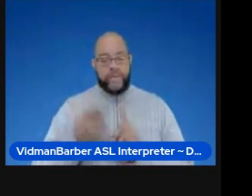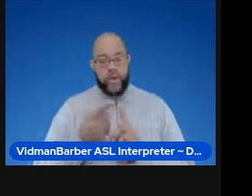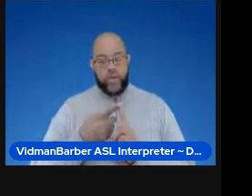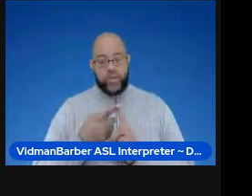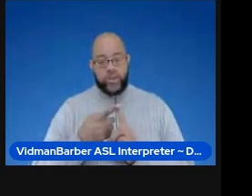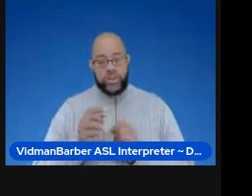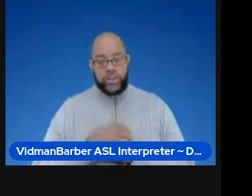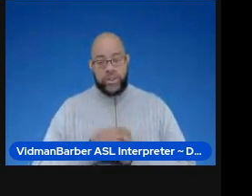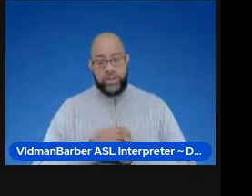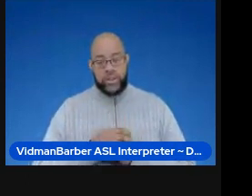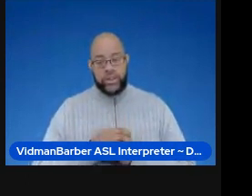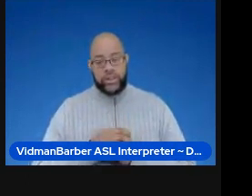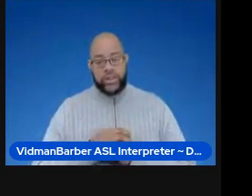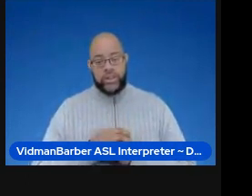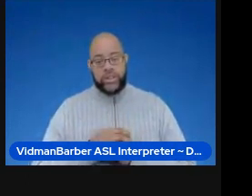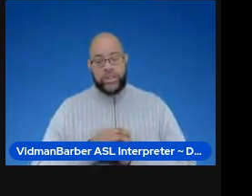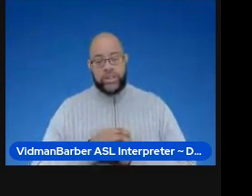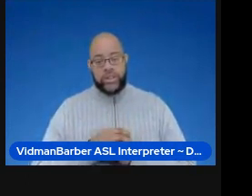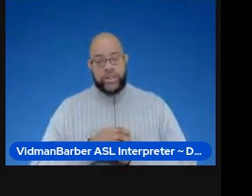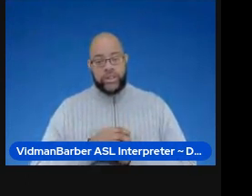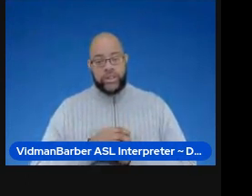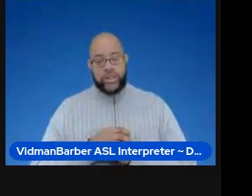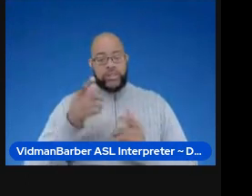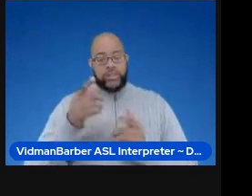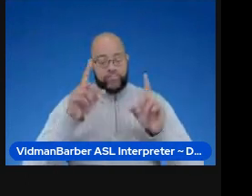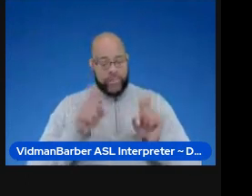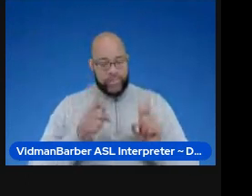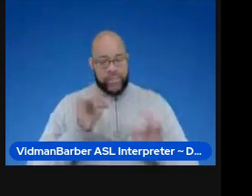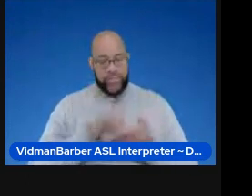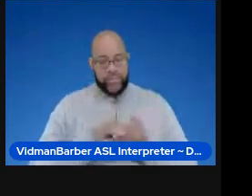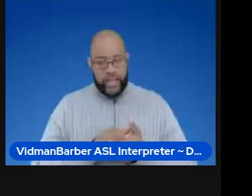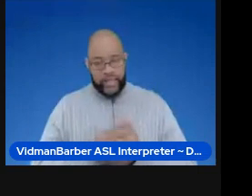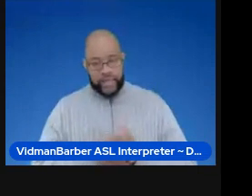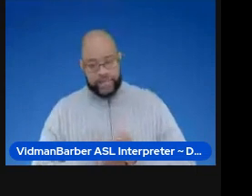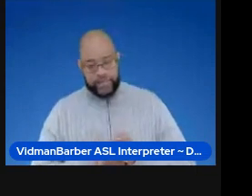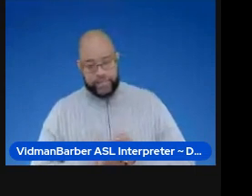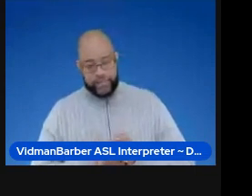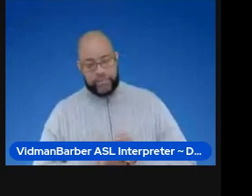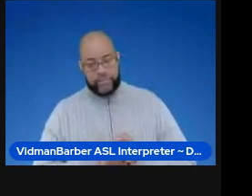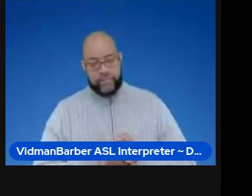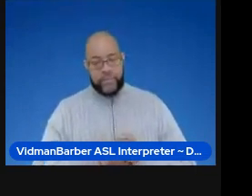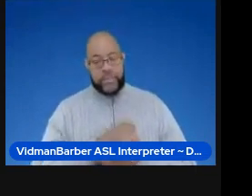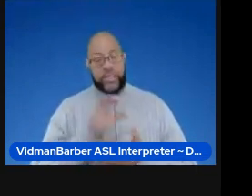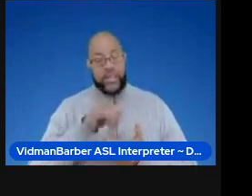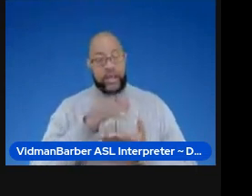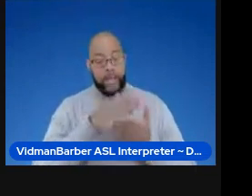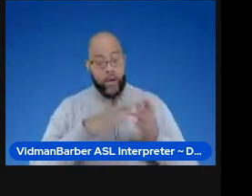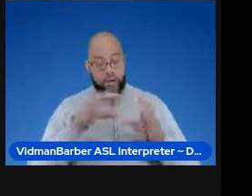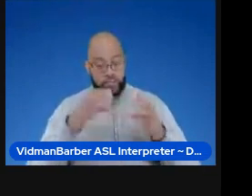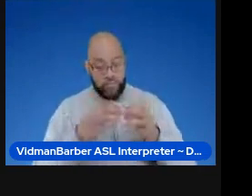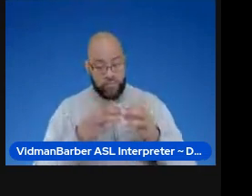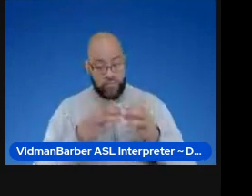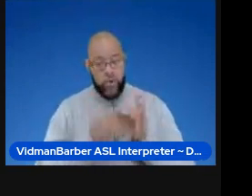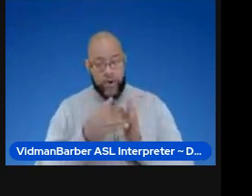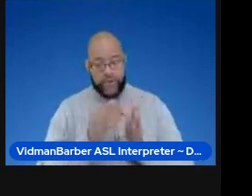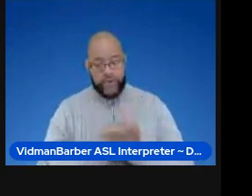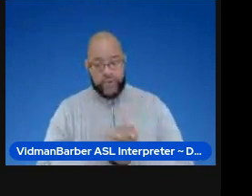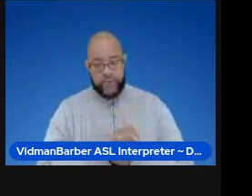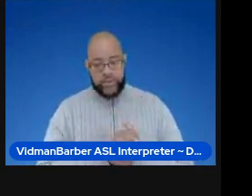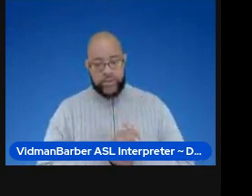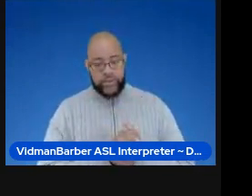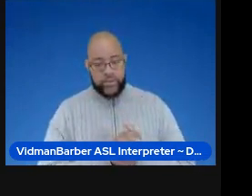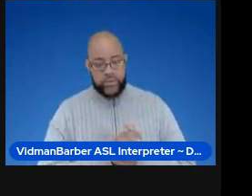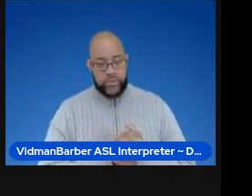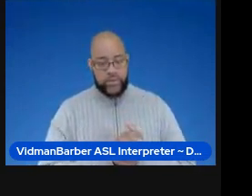some extracellular matrix components. And these components are often believed